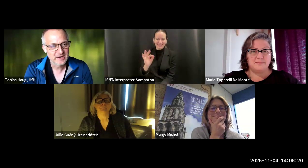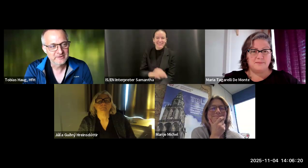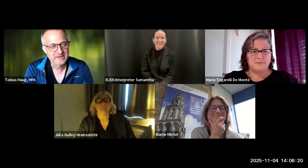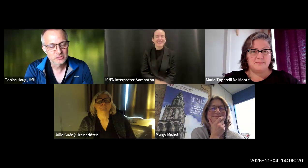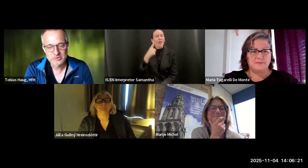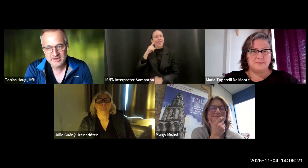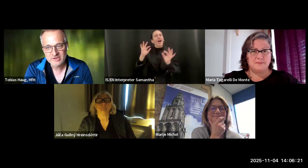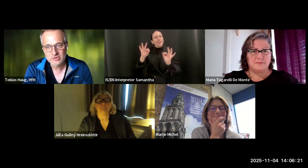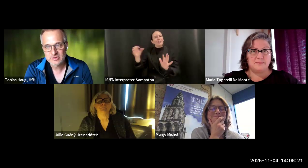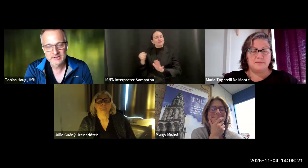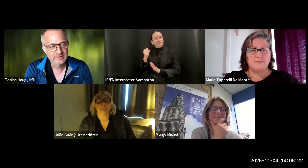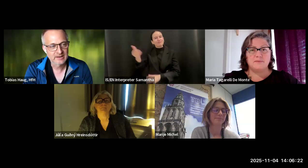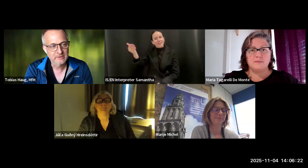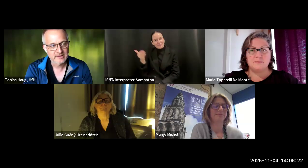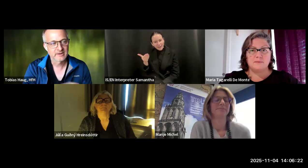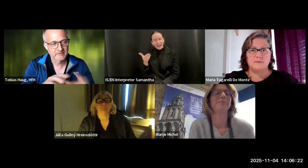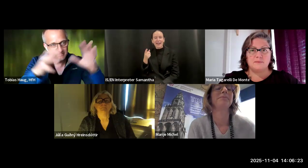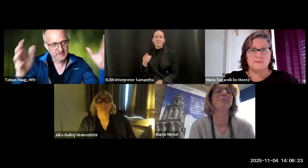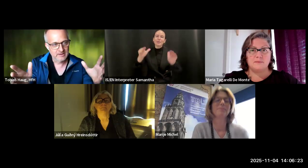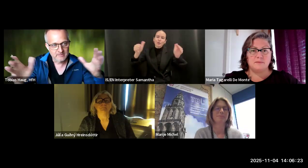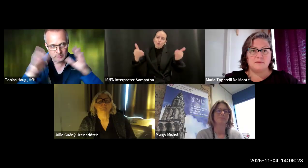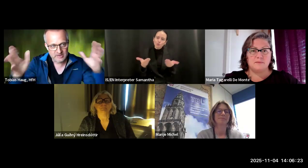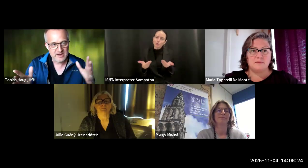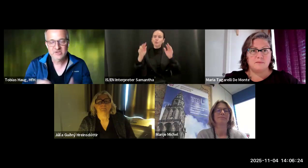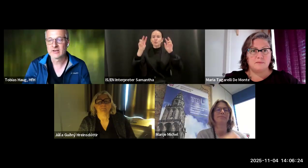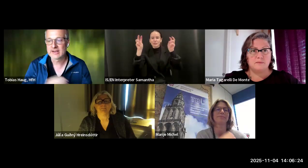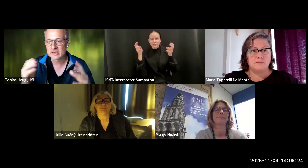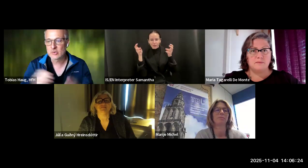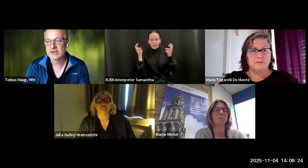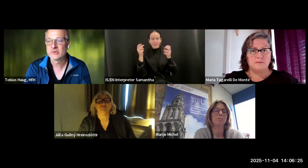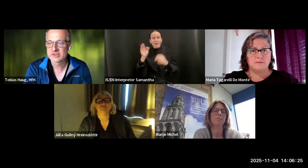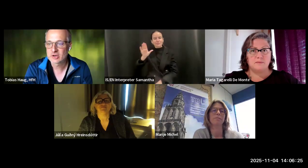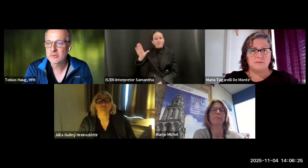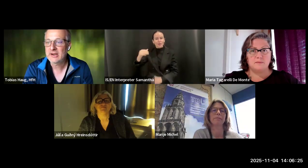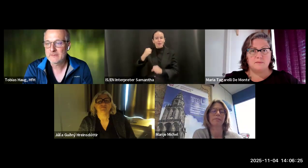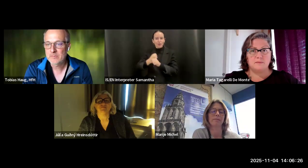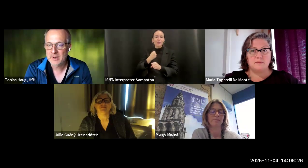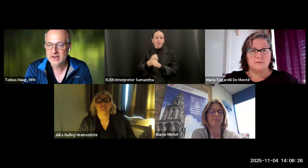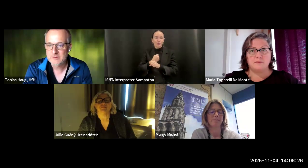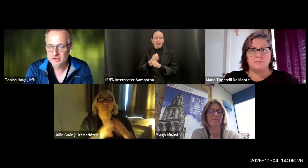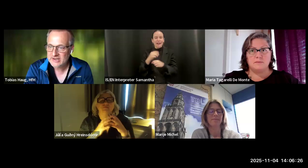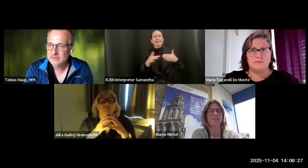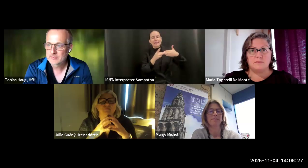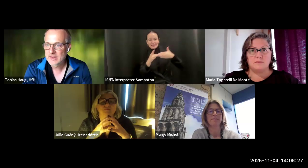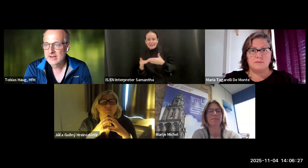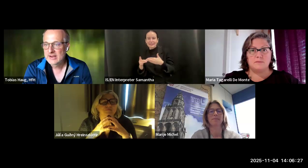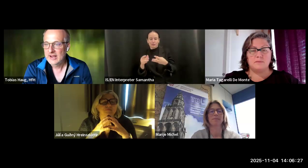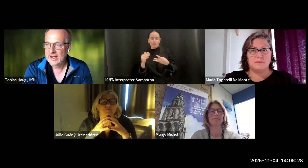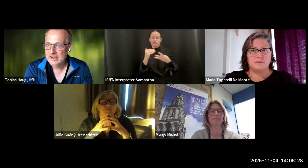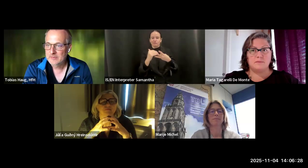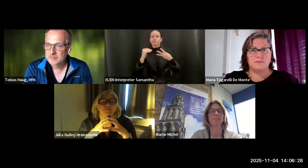would be good to have an introductory kind of like mention and like going into the topic by